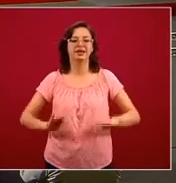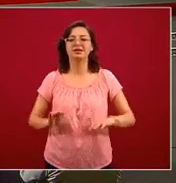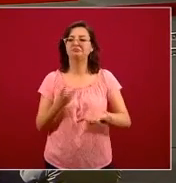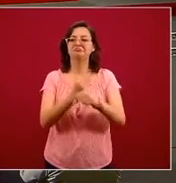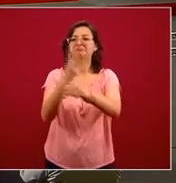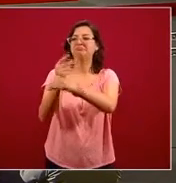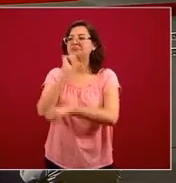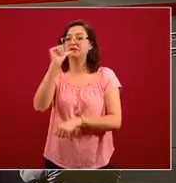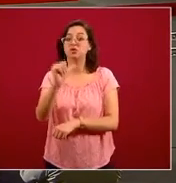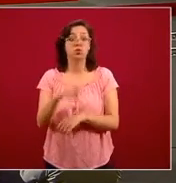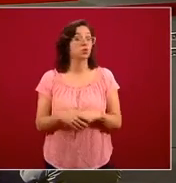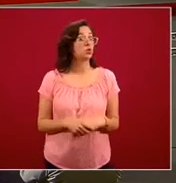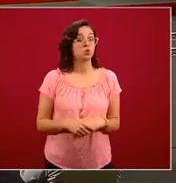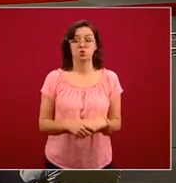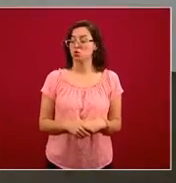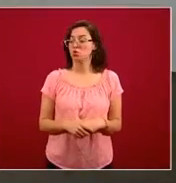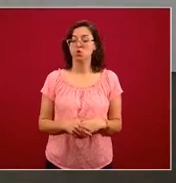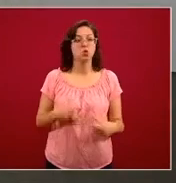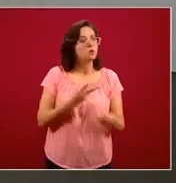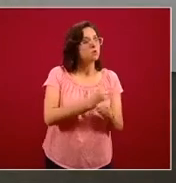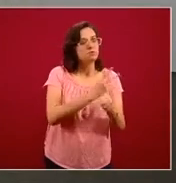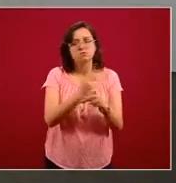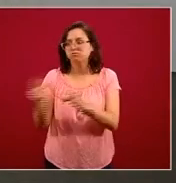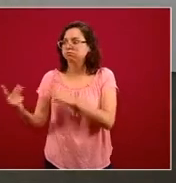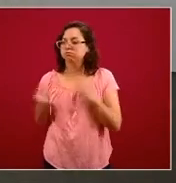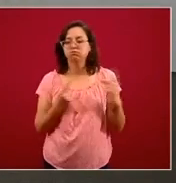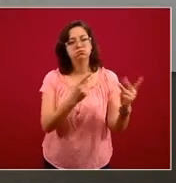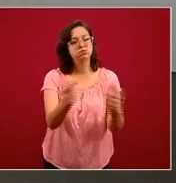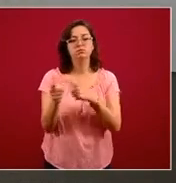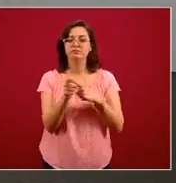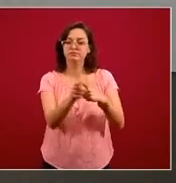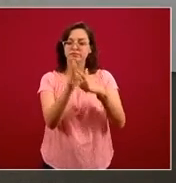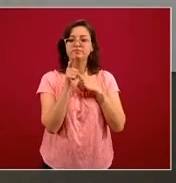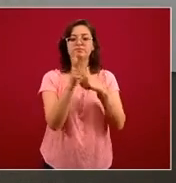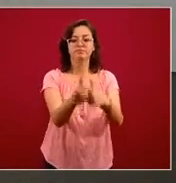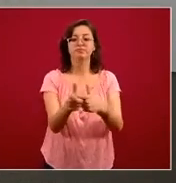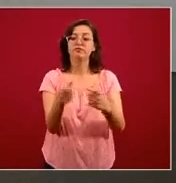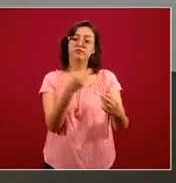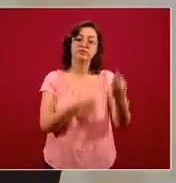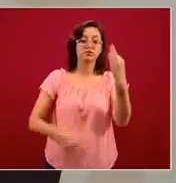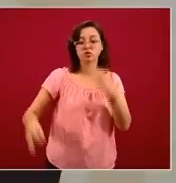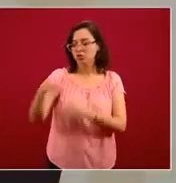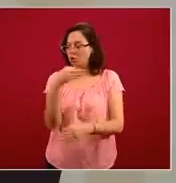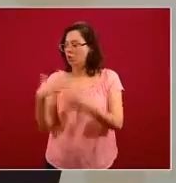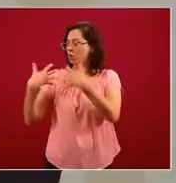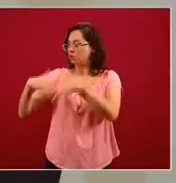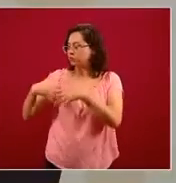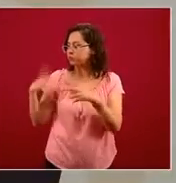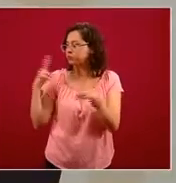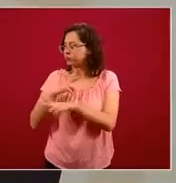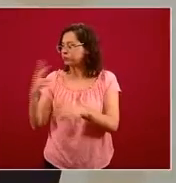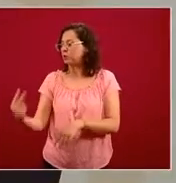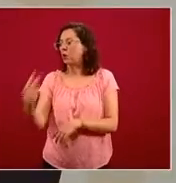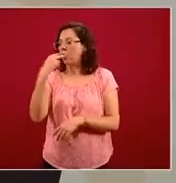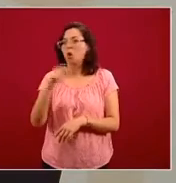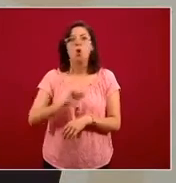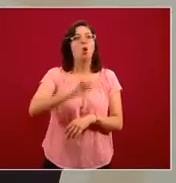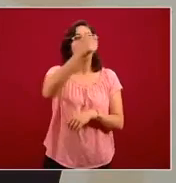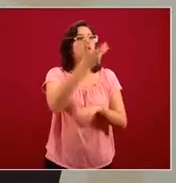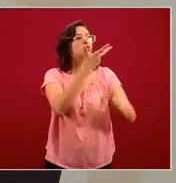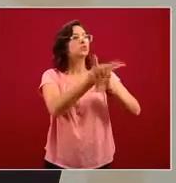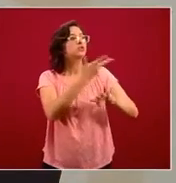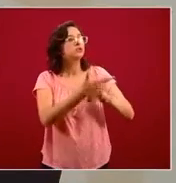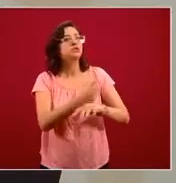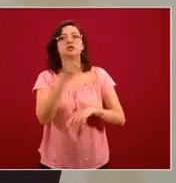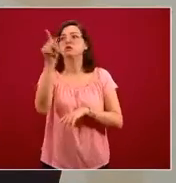we relaxed measures. It just means that we had a very high expectation, and it turned out to be a bit lower. So